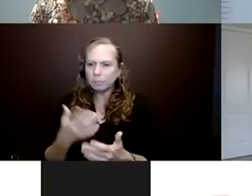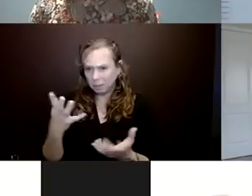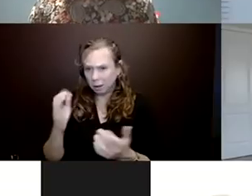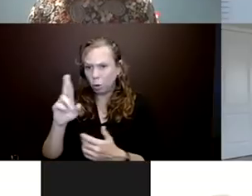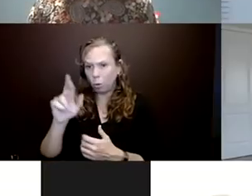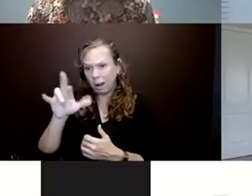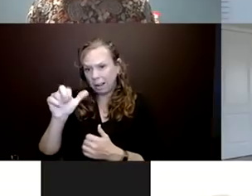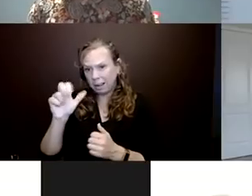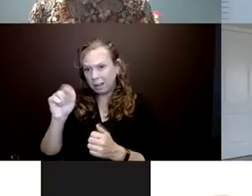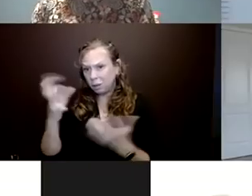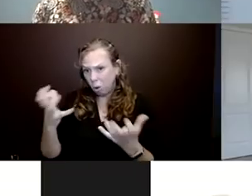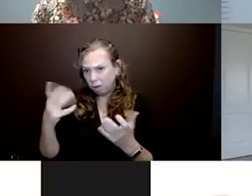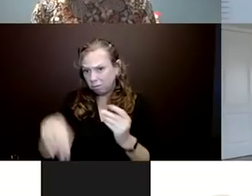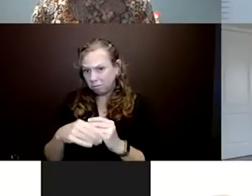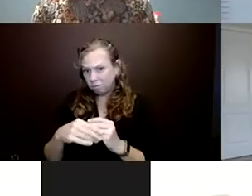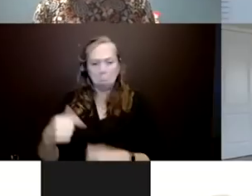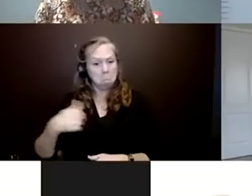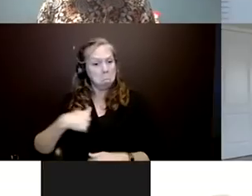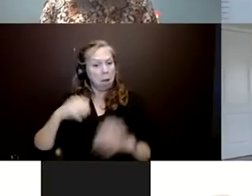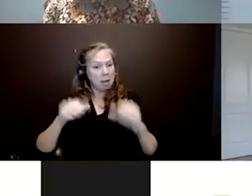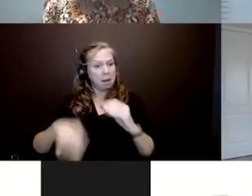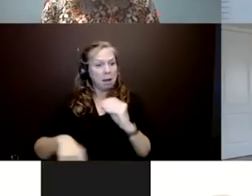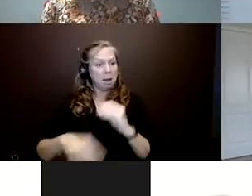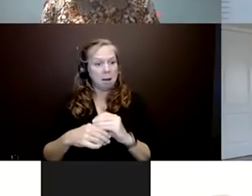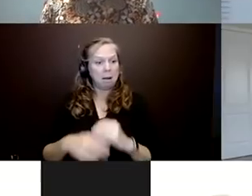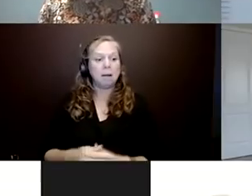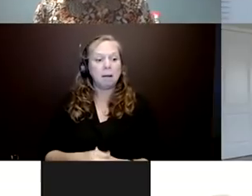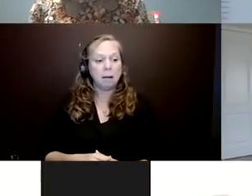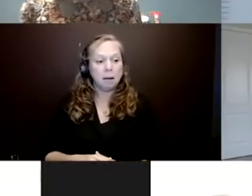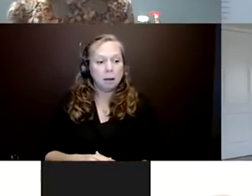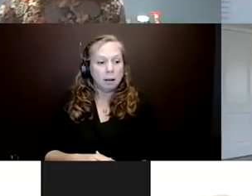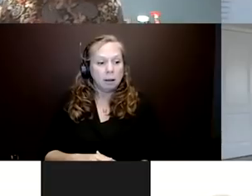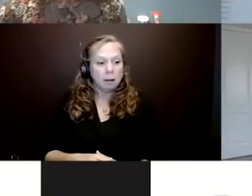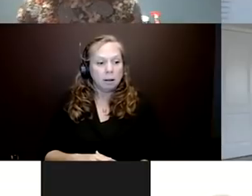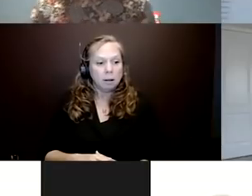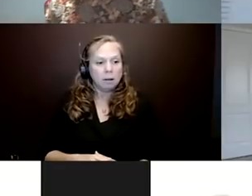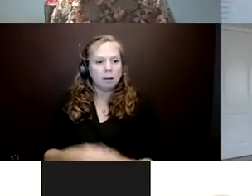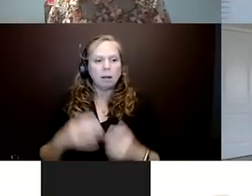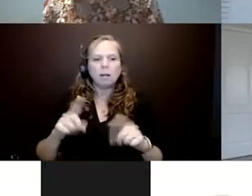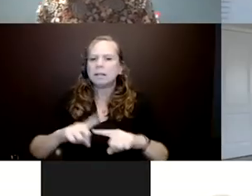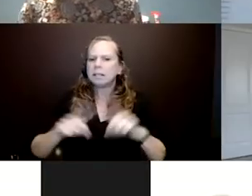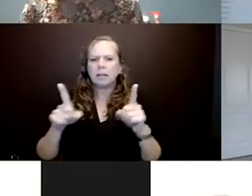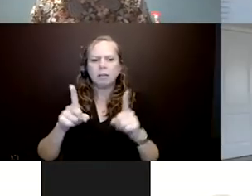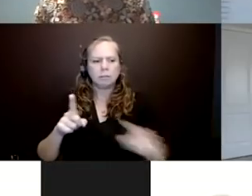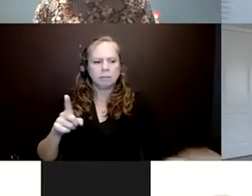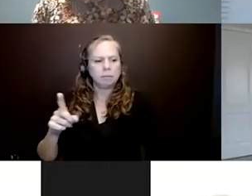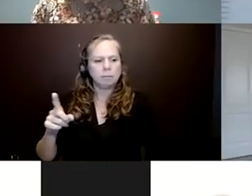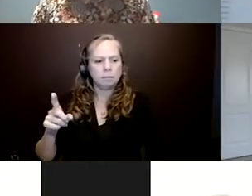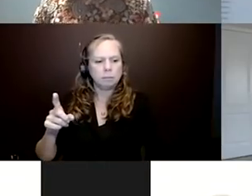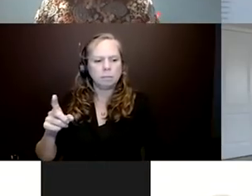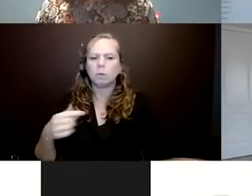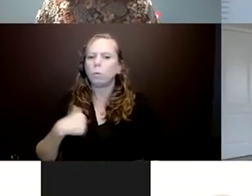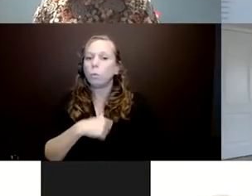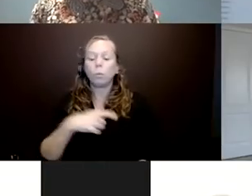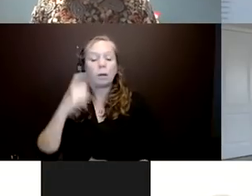And I can actually jump in and start that, and Ryan can add to it if you want. So we're looking at different options for that. We recognize that's a concern.